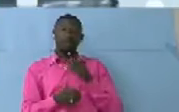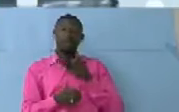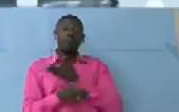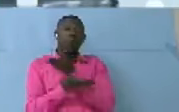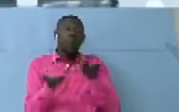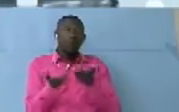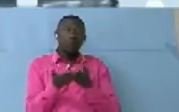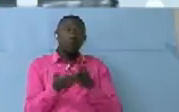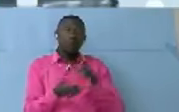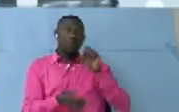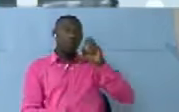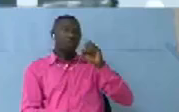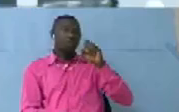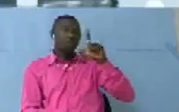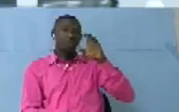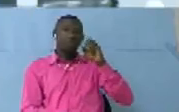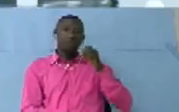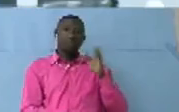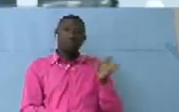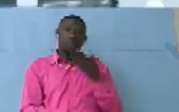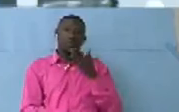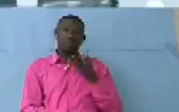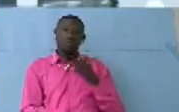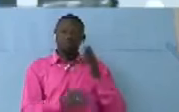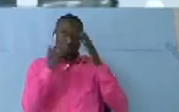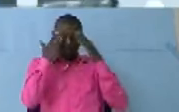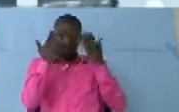Solo has gone to, whether it is